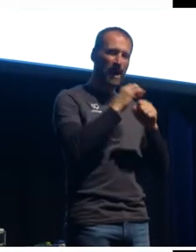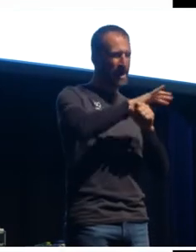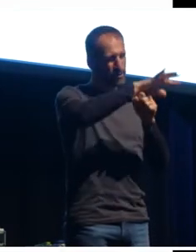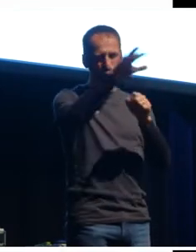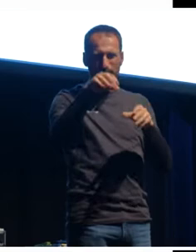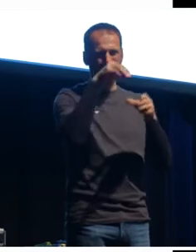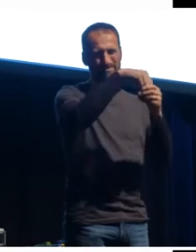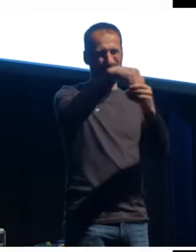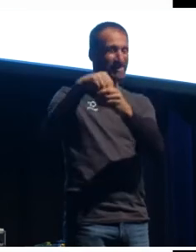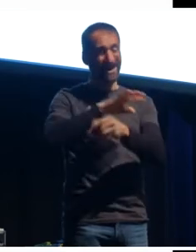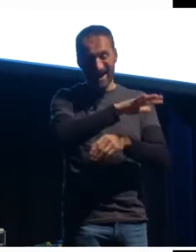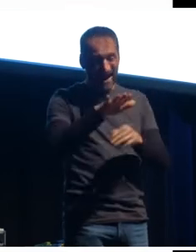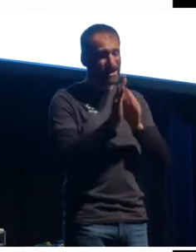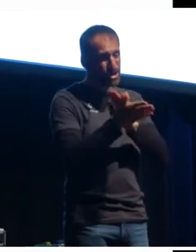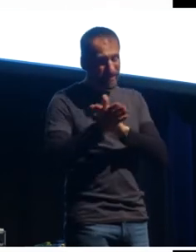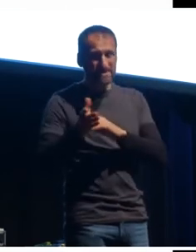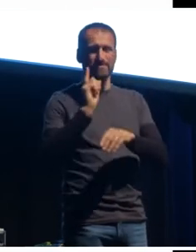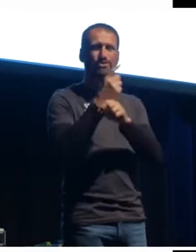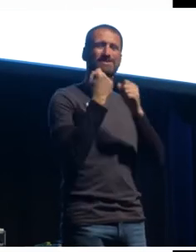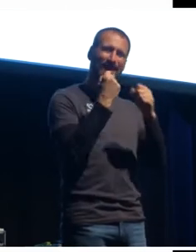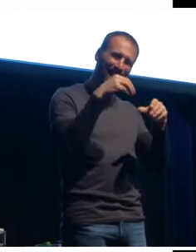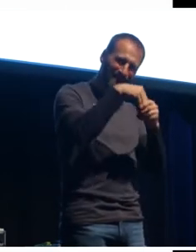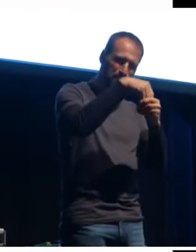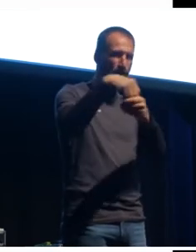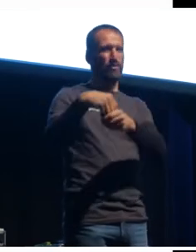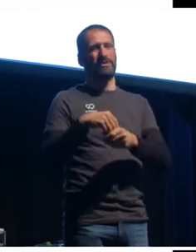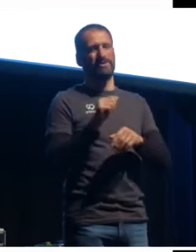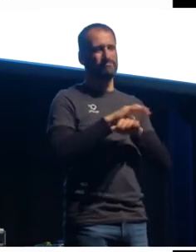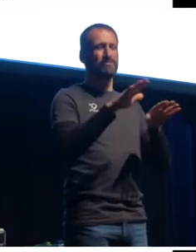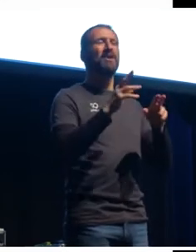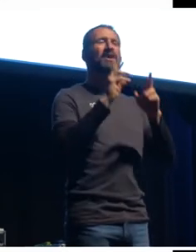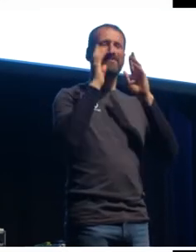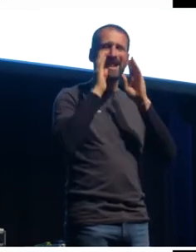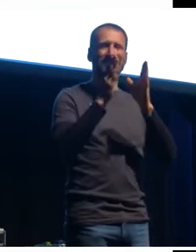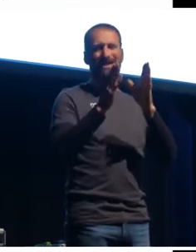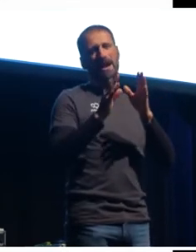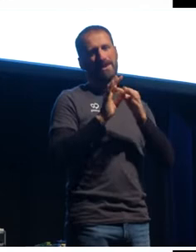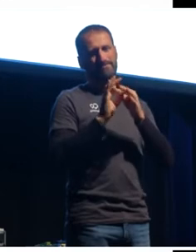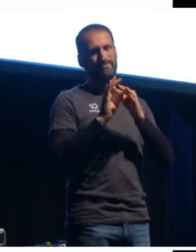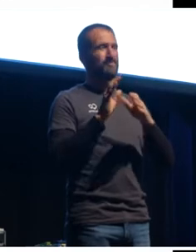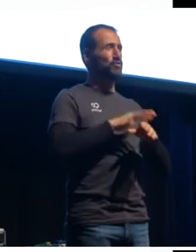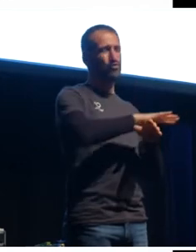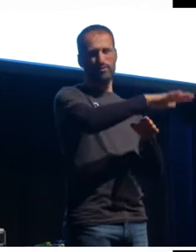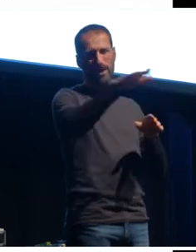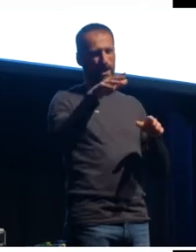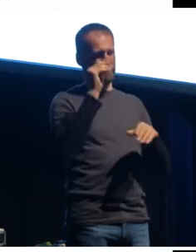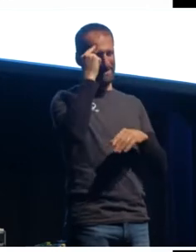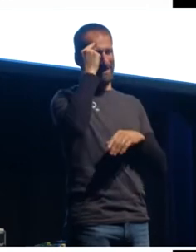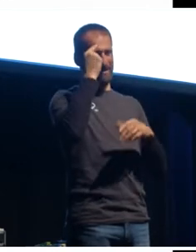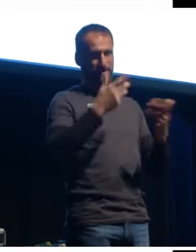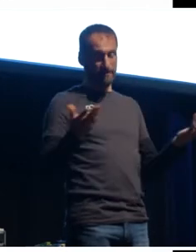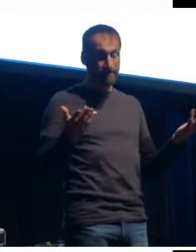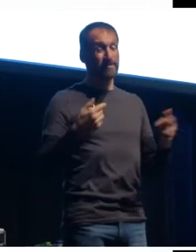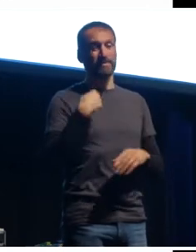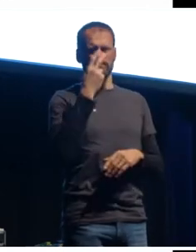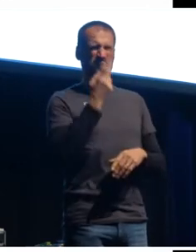those little services, and reliability concerns all over the place. So we looked at what other people were doing when